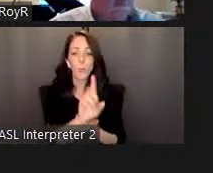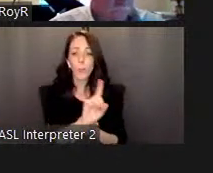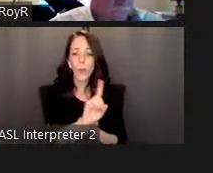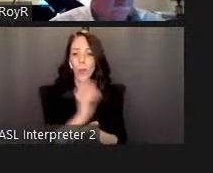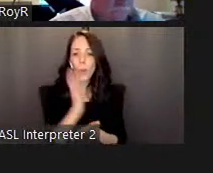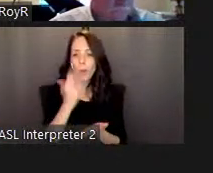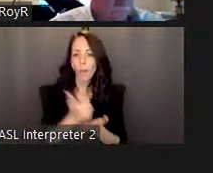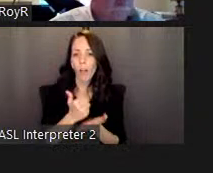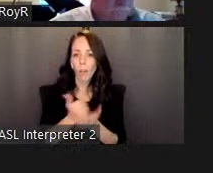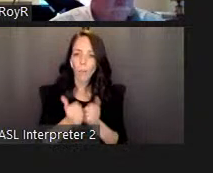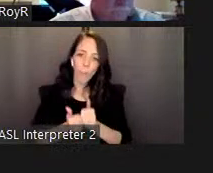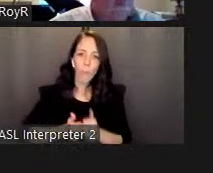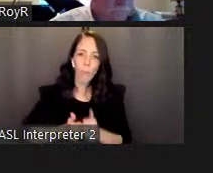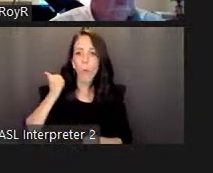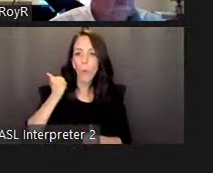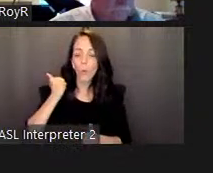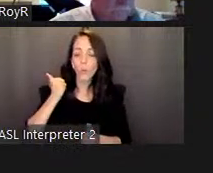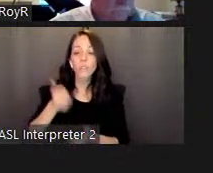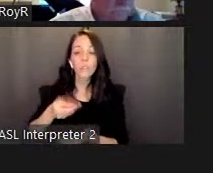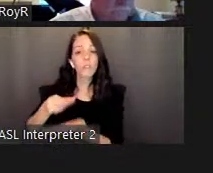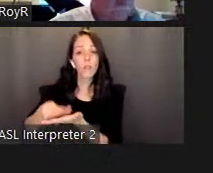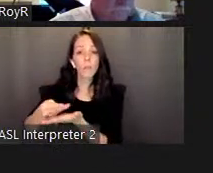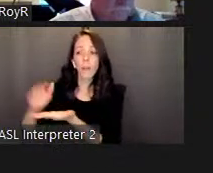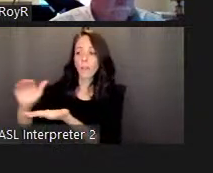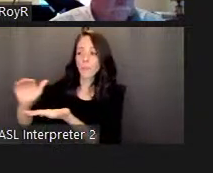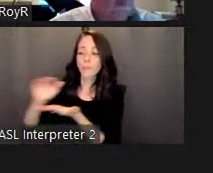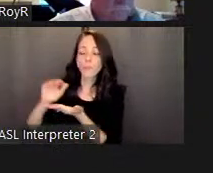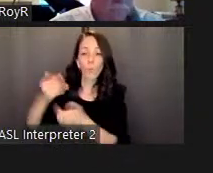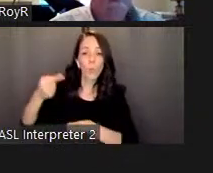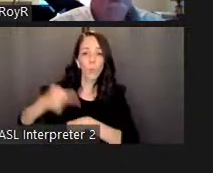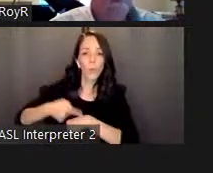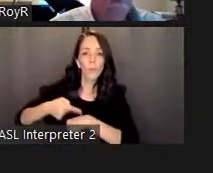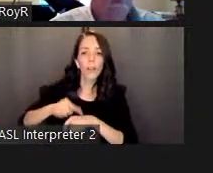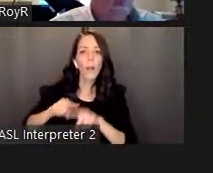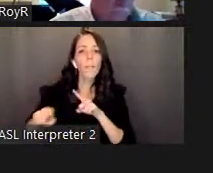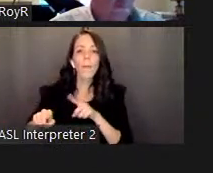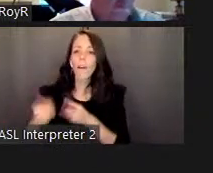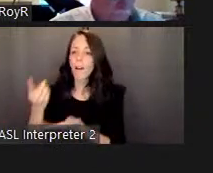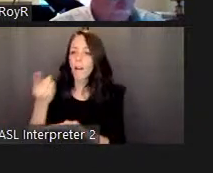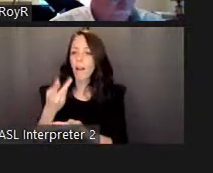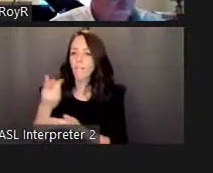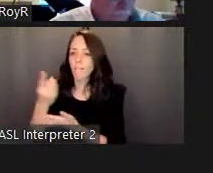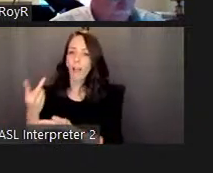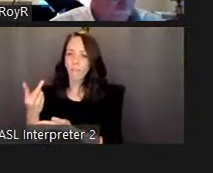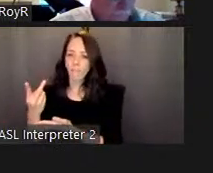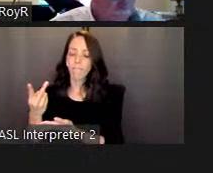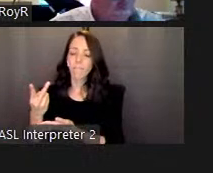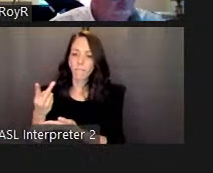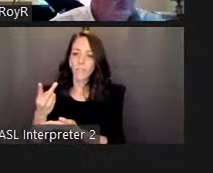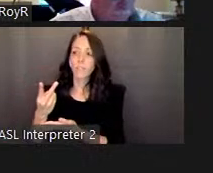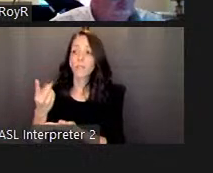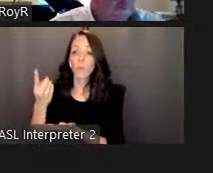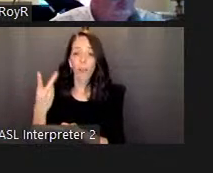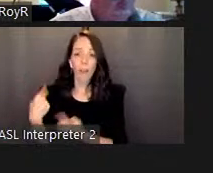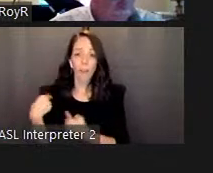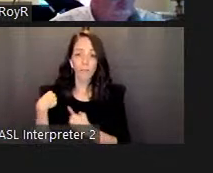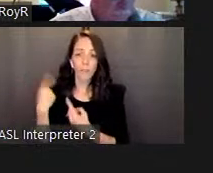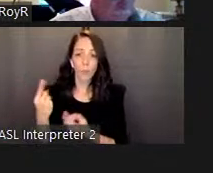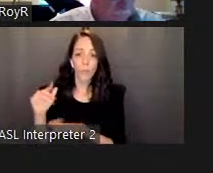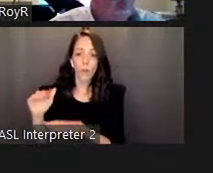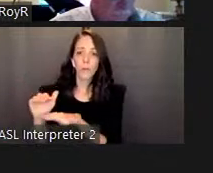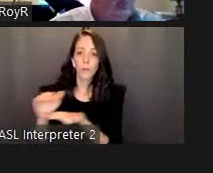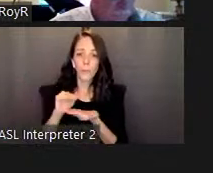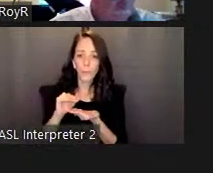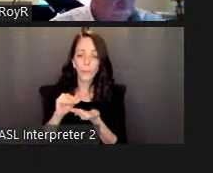are one-time funds, we receive them in 2 payments. We'll receive the second half next year, but we'll be